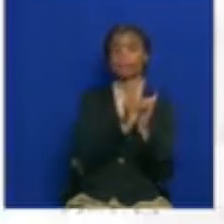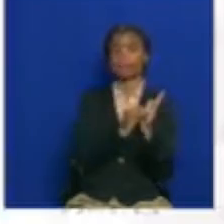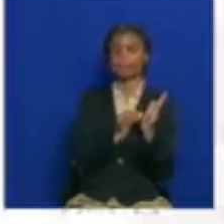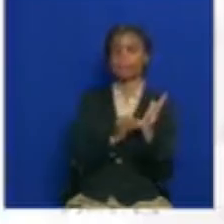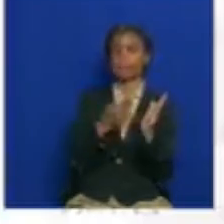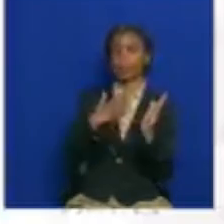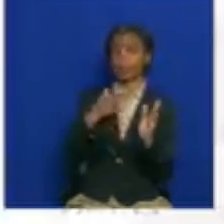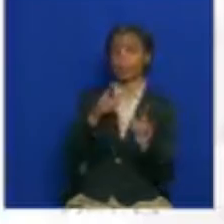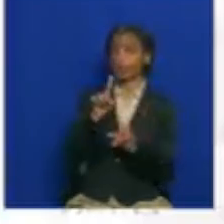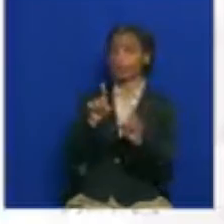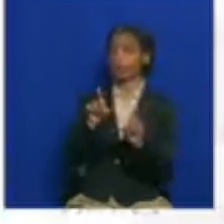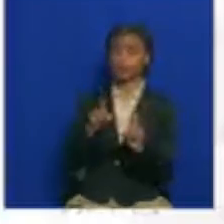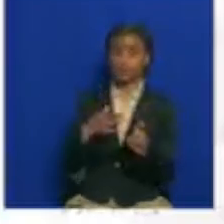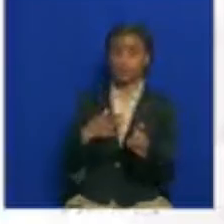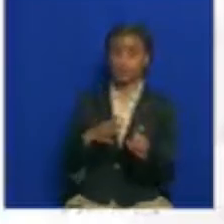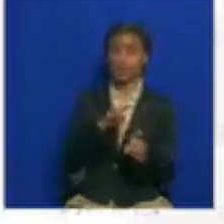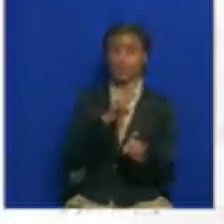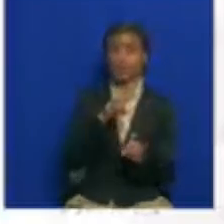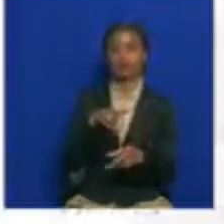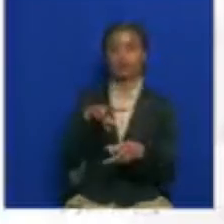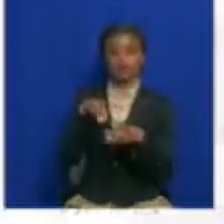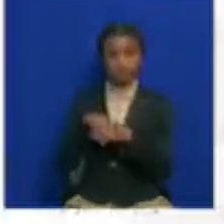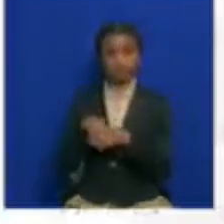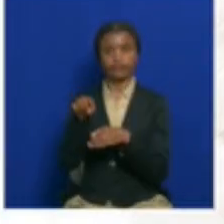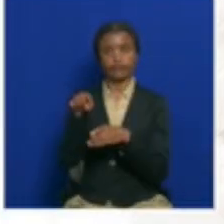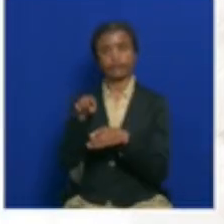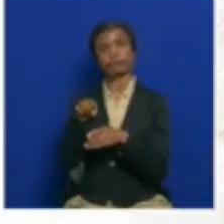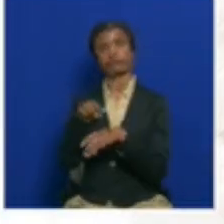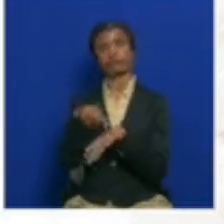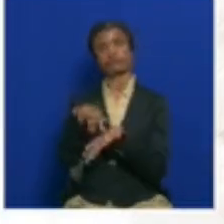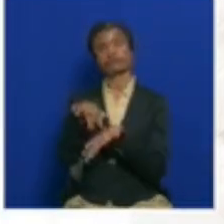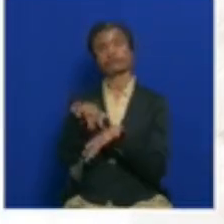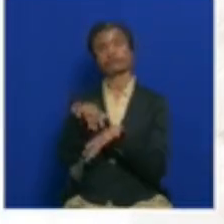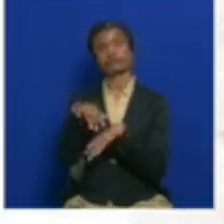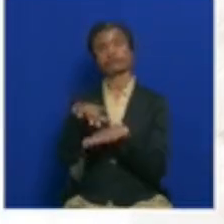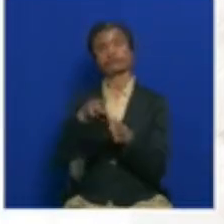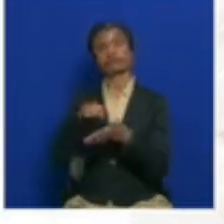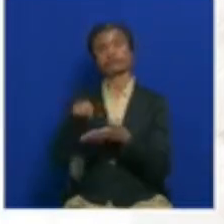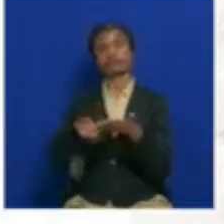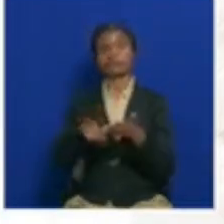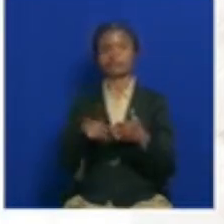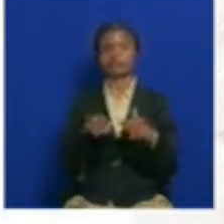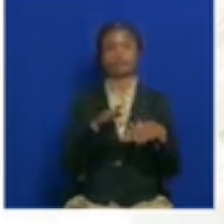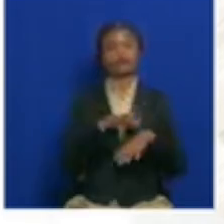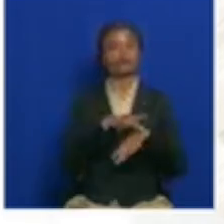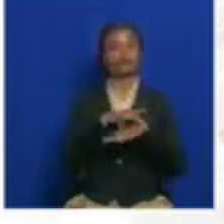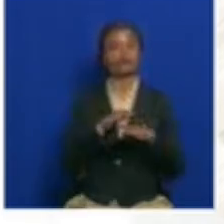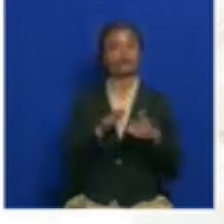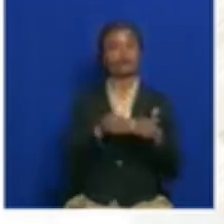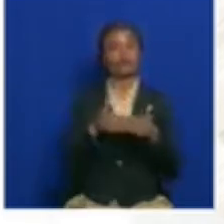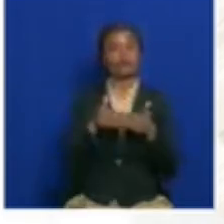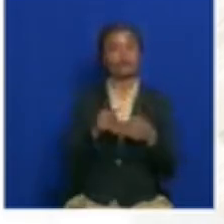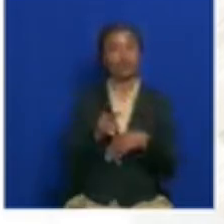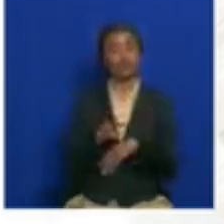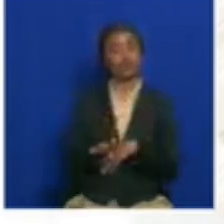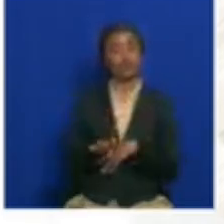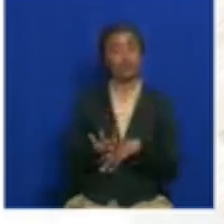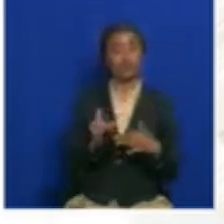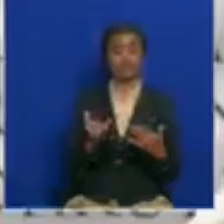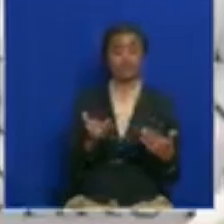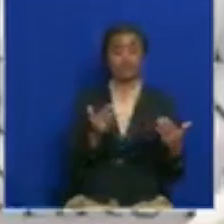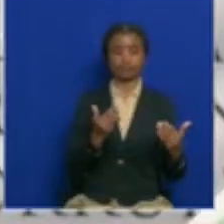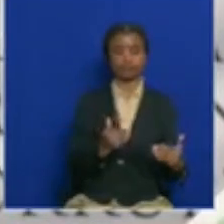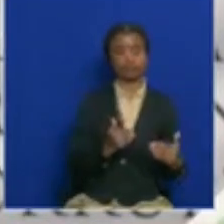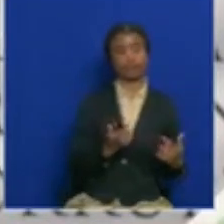Medicare 24 contract, we'll look at those you deal with at paragraph 15. It still does not